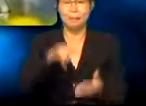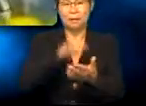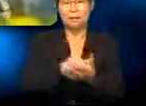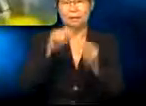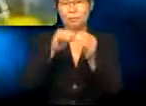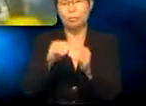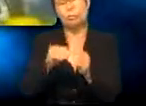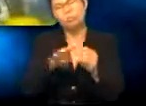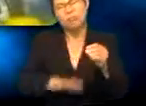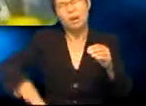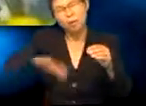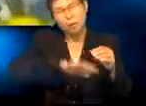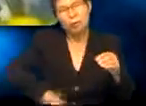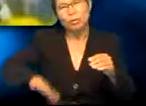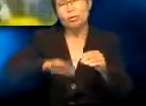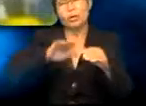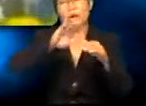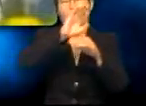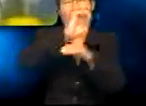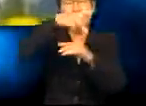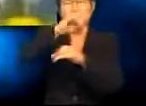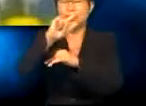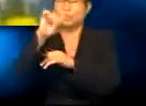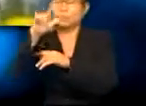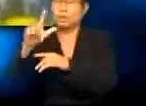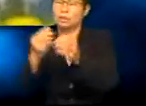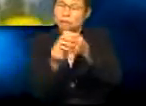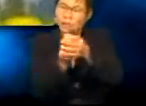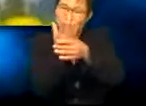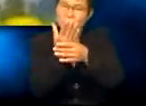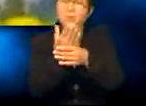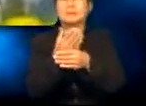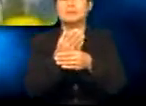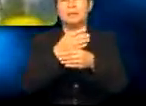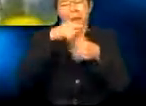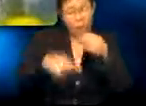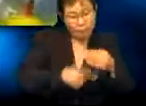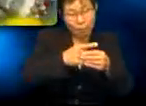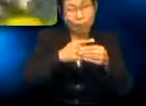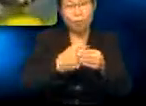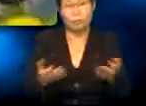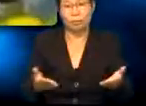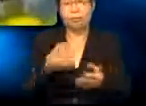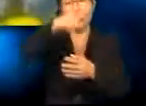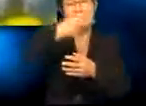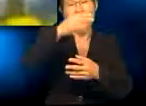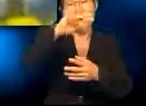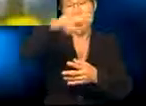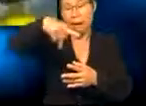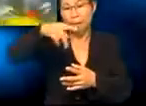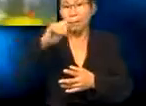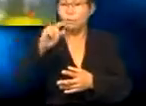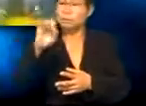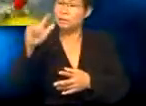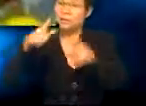That's more or less what apogeel germination is all about. Well, hypogeel germination